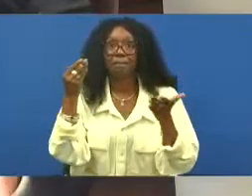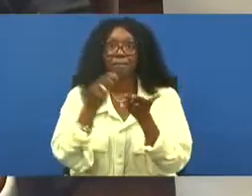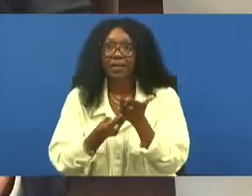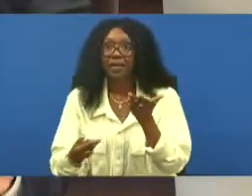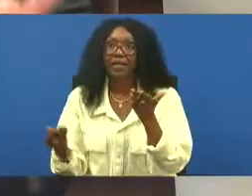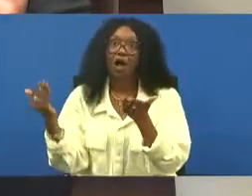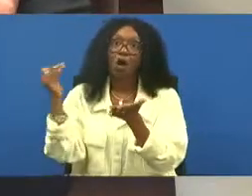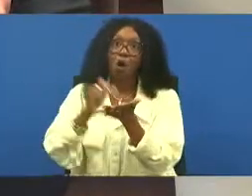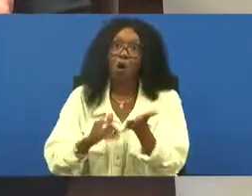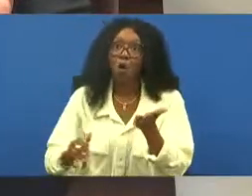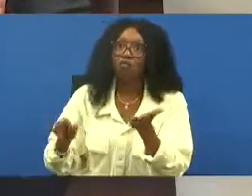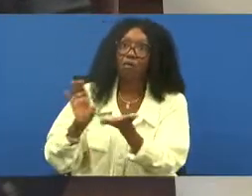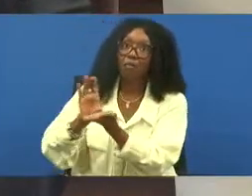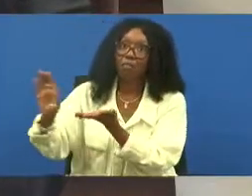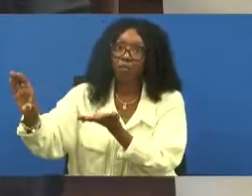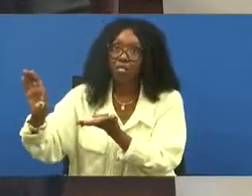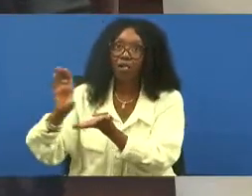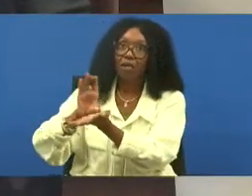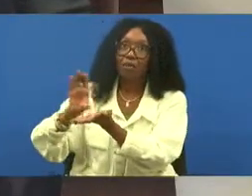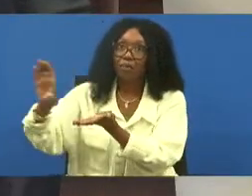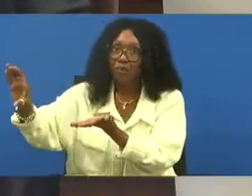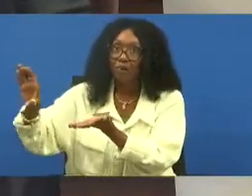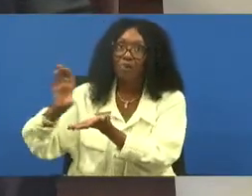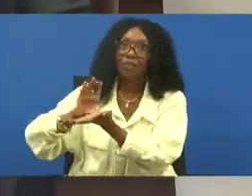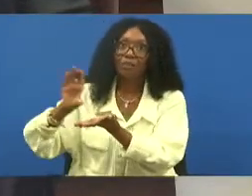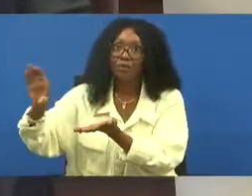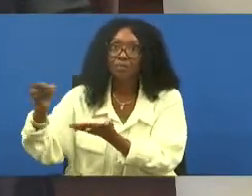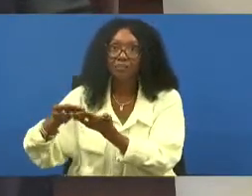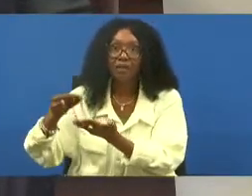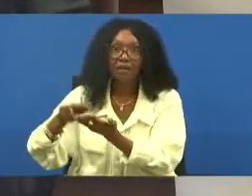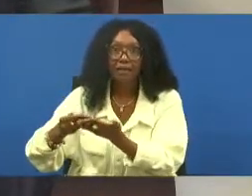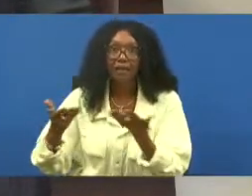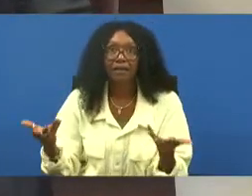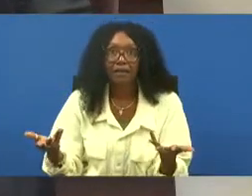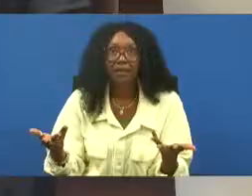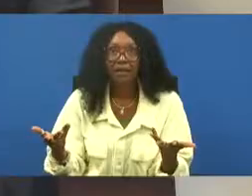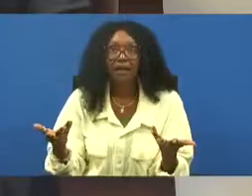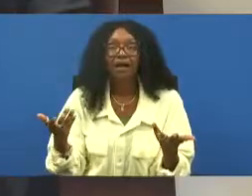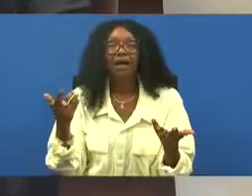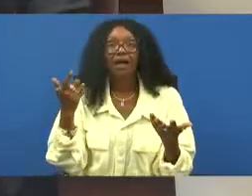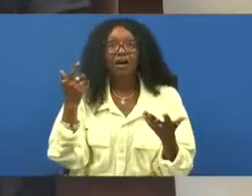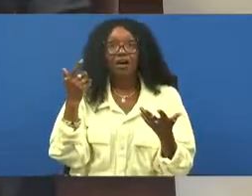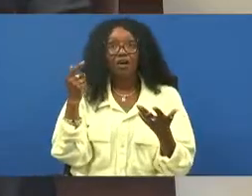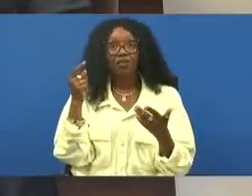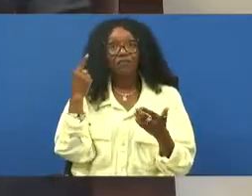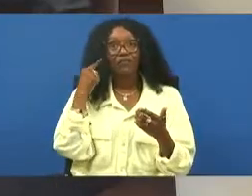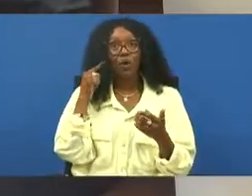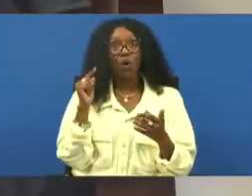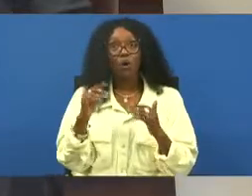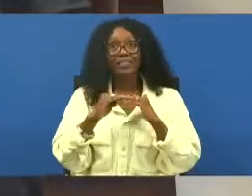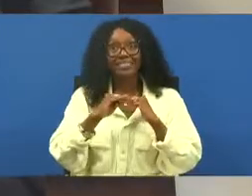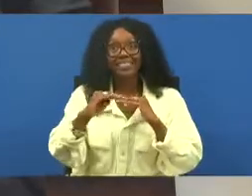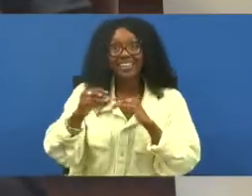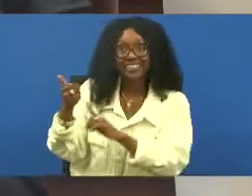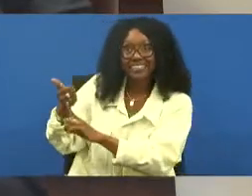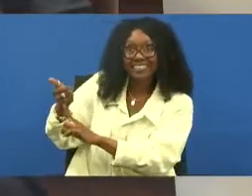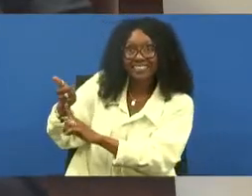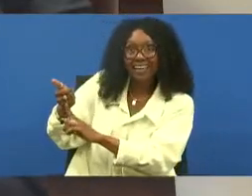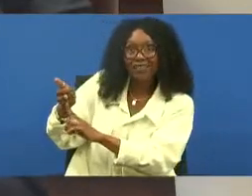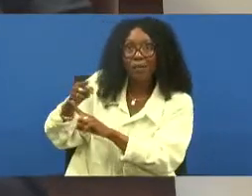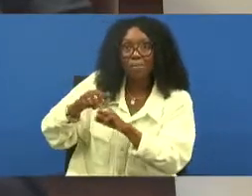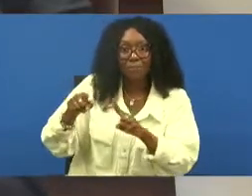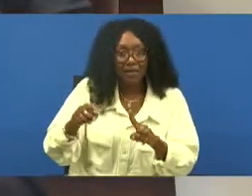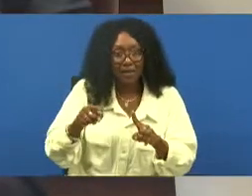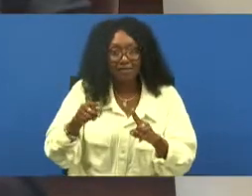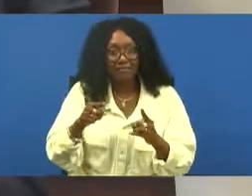after it, and money after it, to the point to where it not only sustains itself, but it sustains the whole downtown